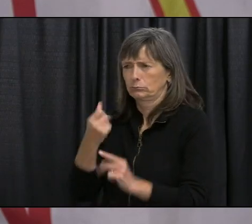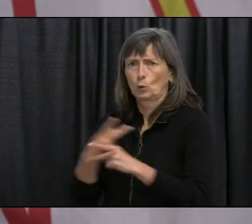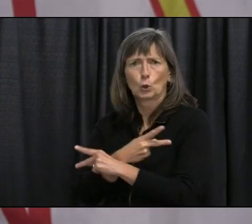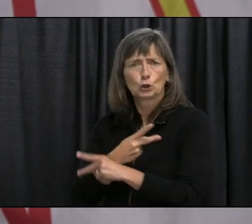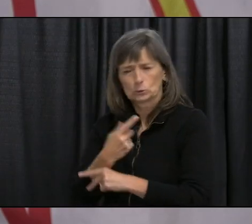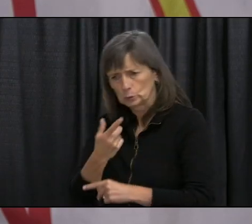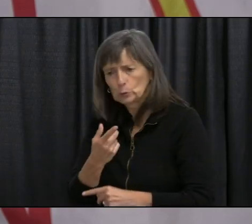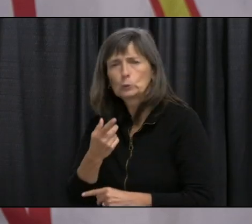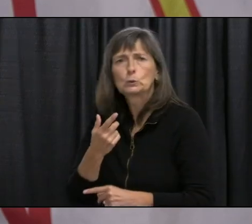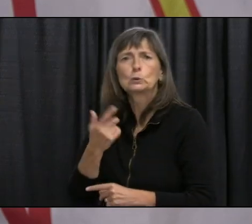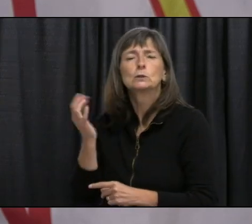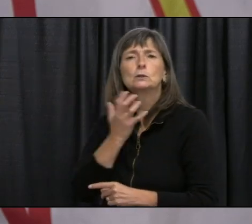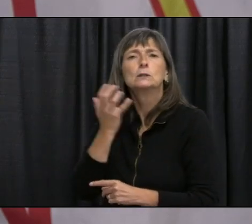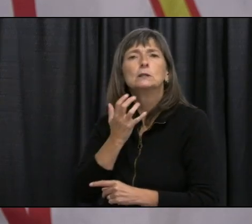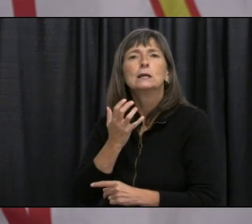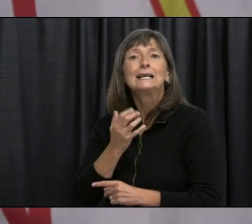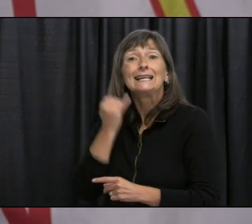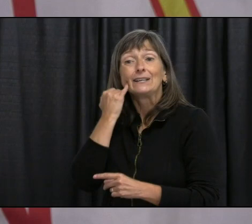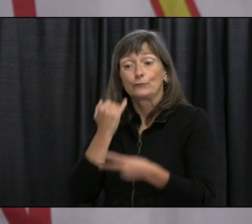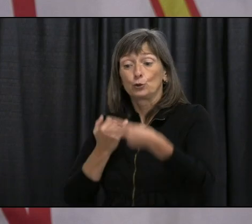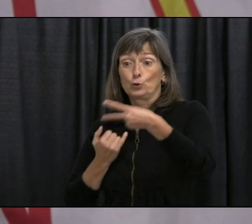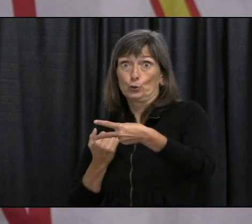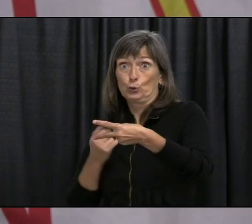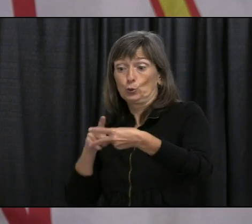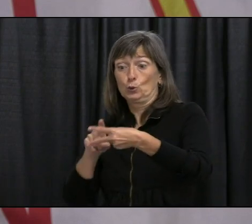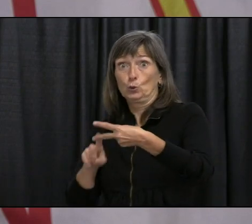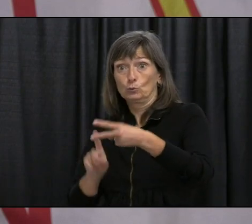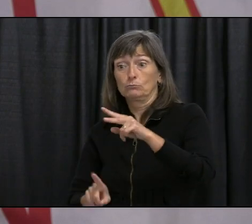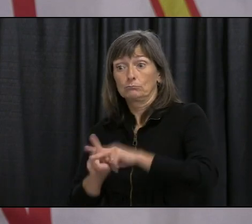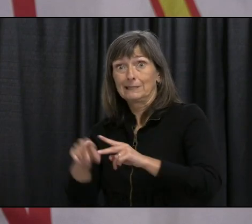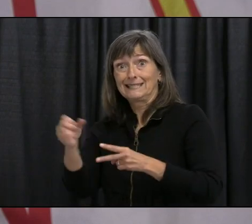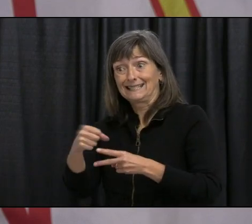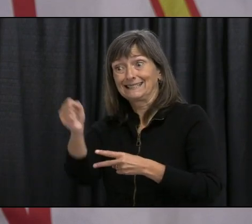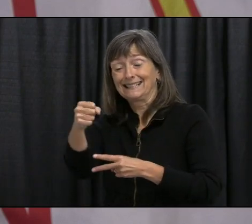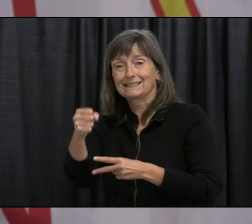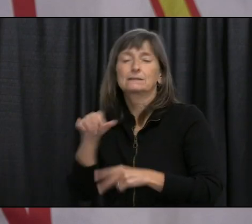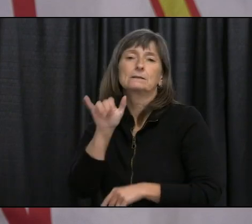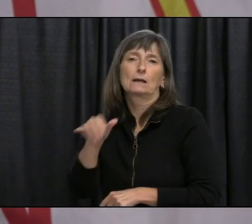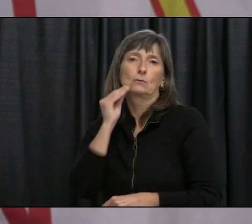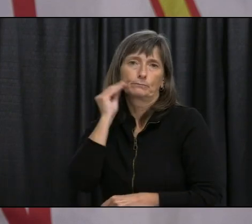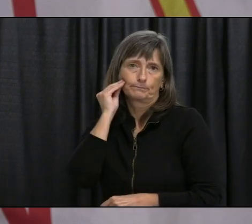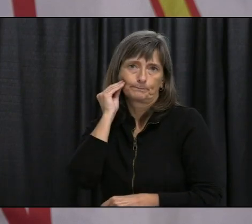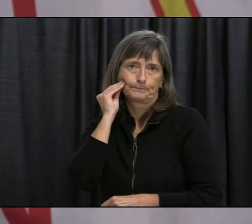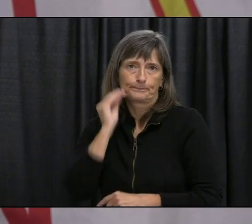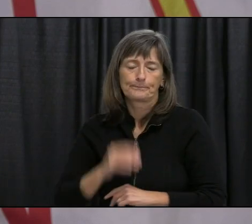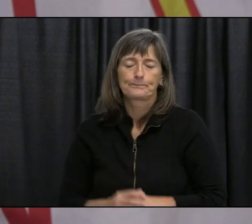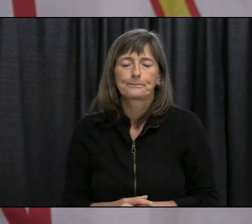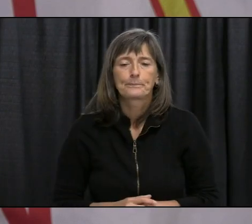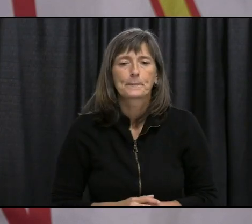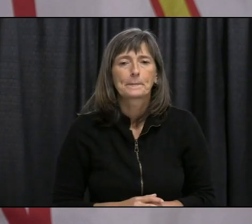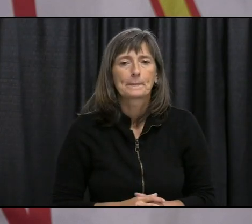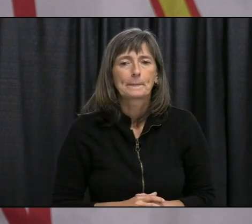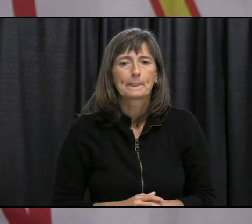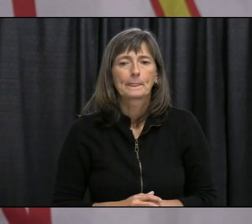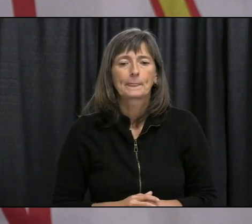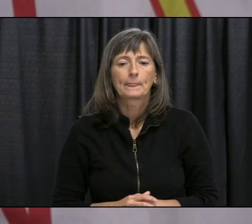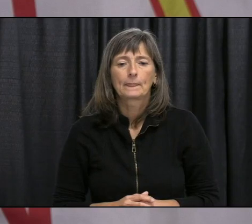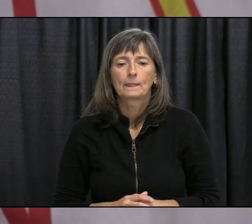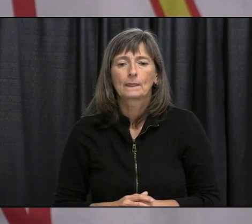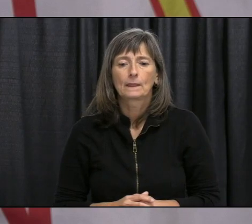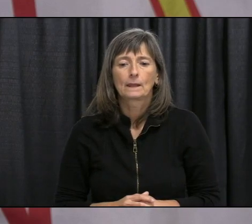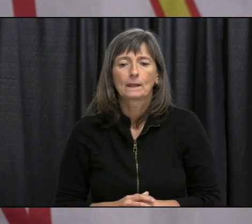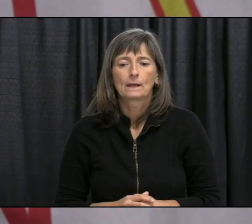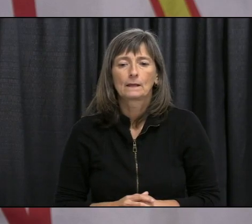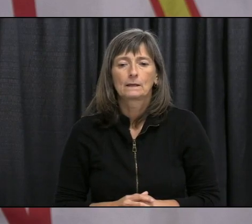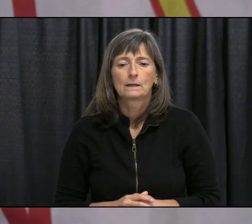worsening symptoms. So 2 of those, then they should stay home. And what we've